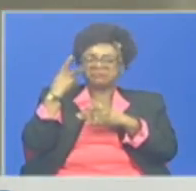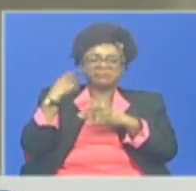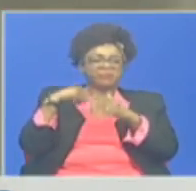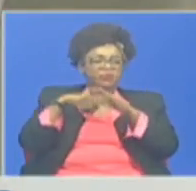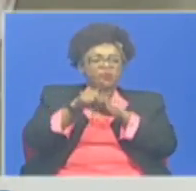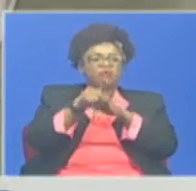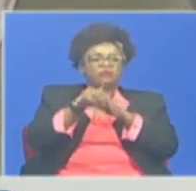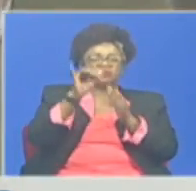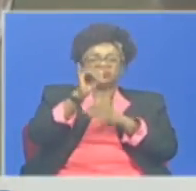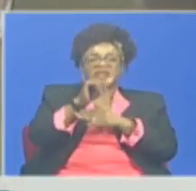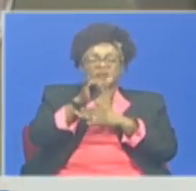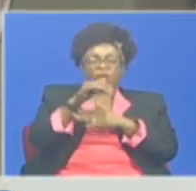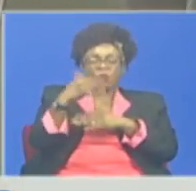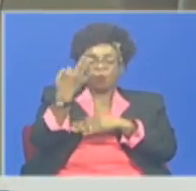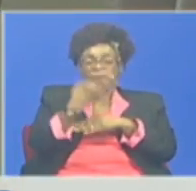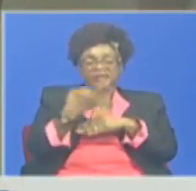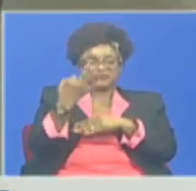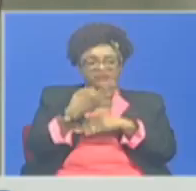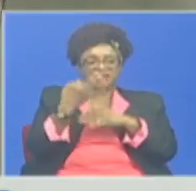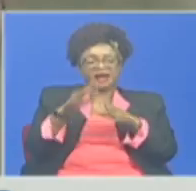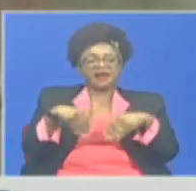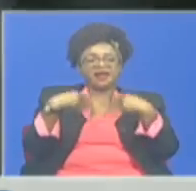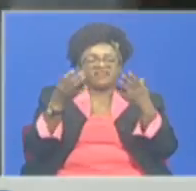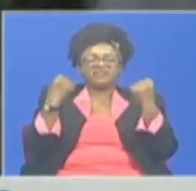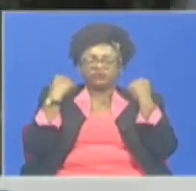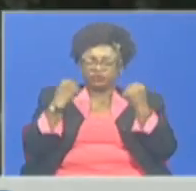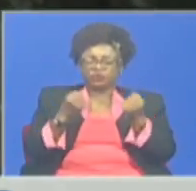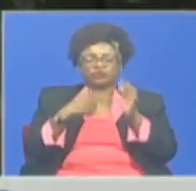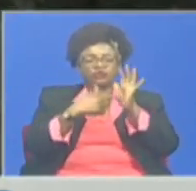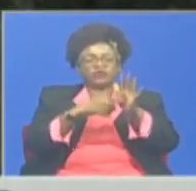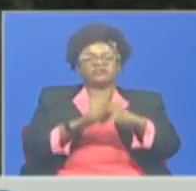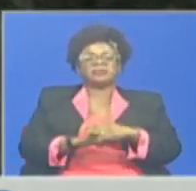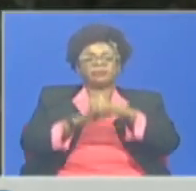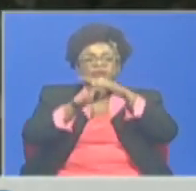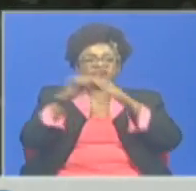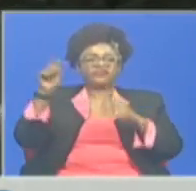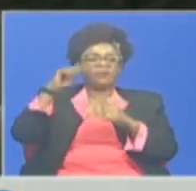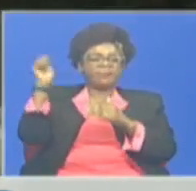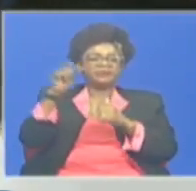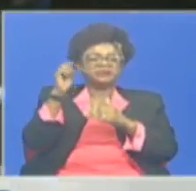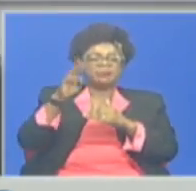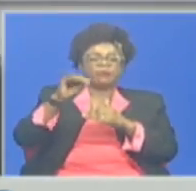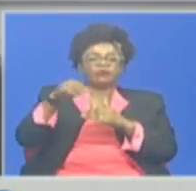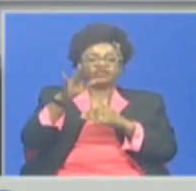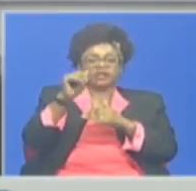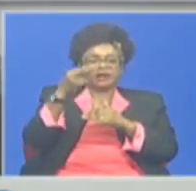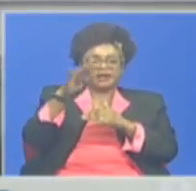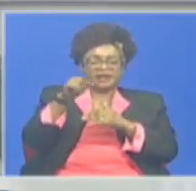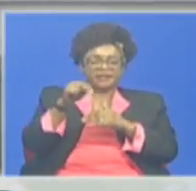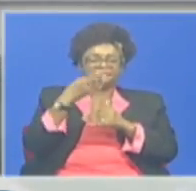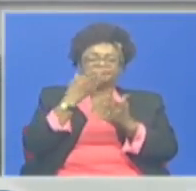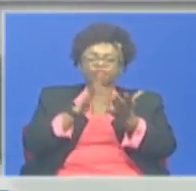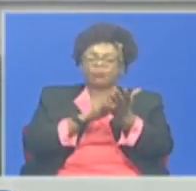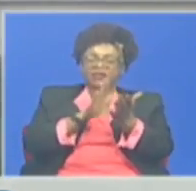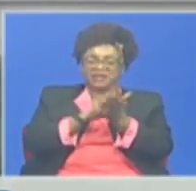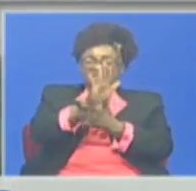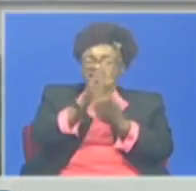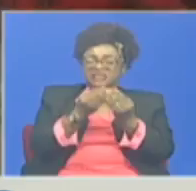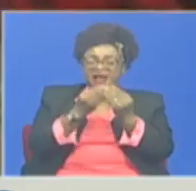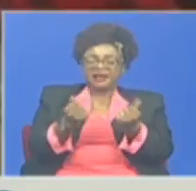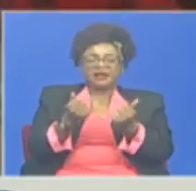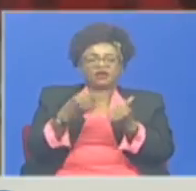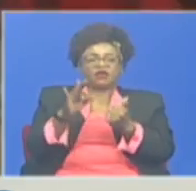polls Wednesday and delivered a strong show of support for President Moon Jae-in, commending his handling of